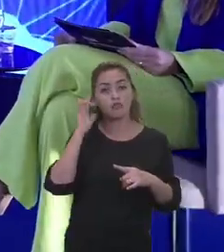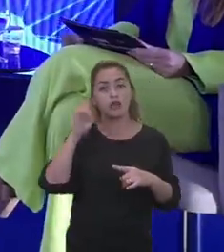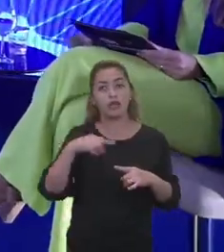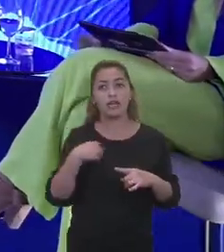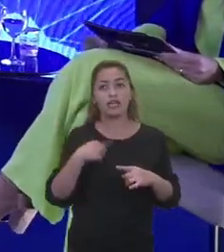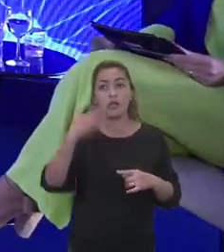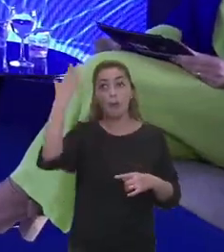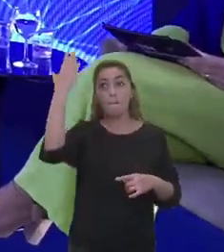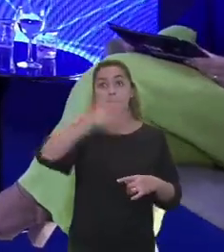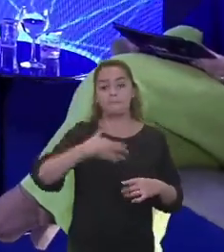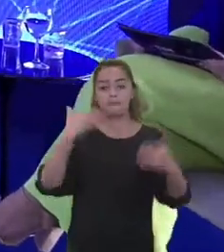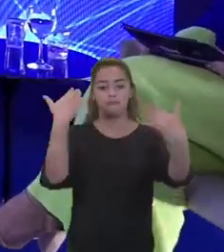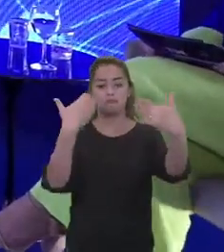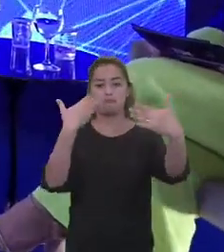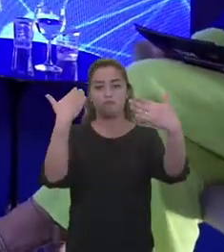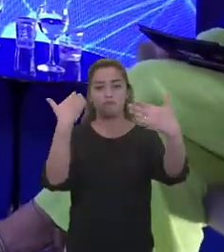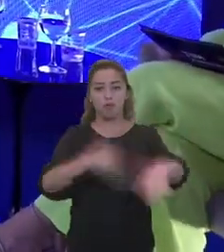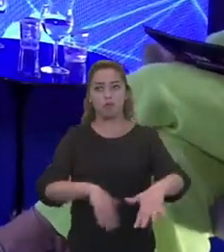put ourselves,